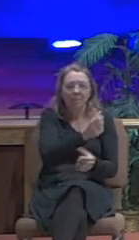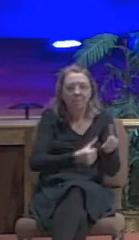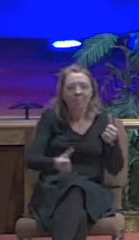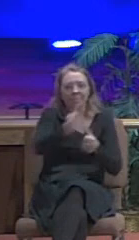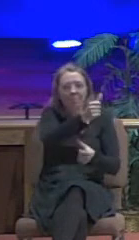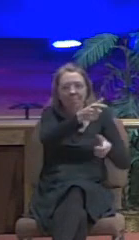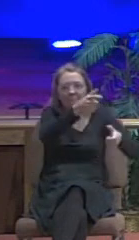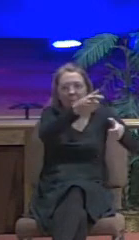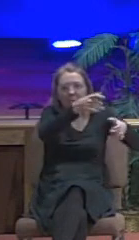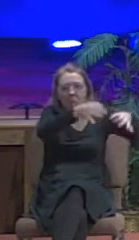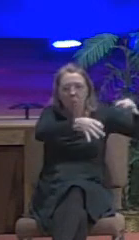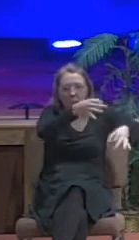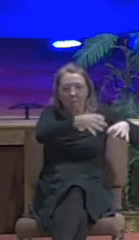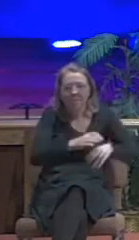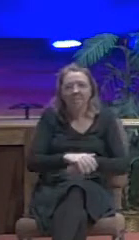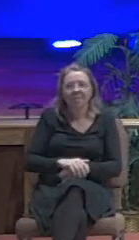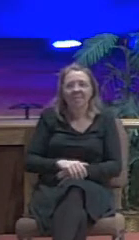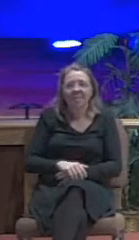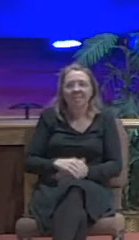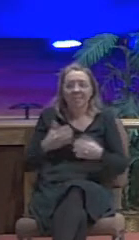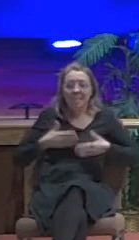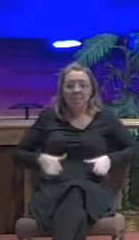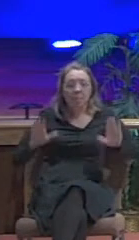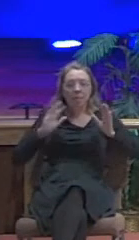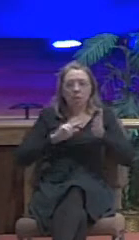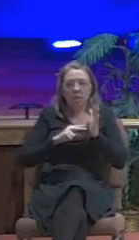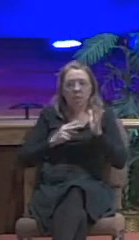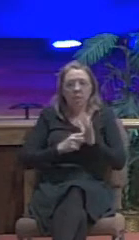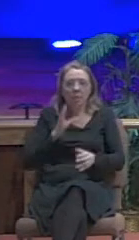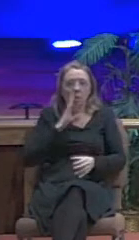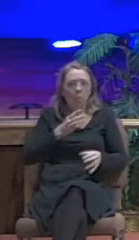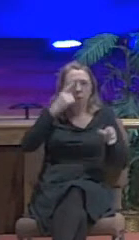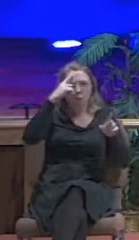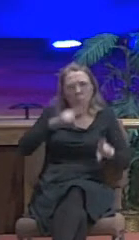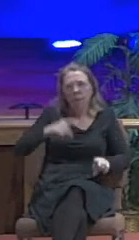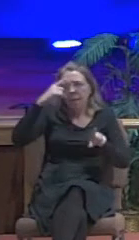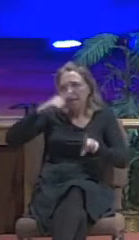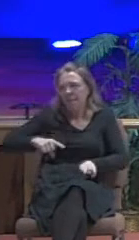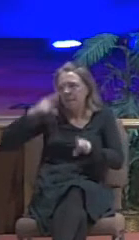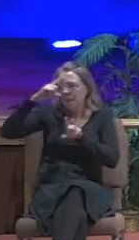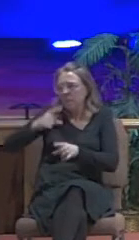Submission doesn't mean, church, that we're going to agree. Everything that human beings say is not.